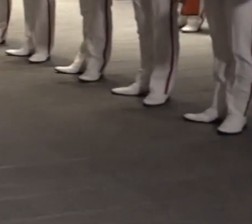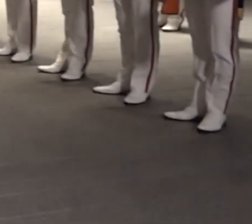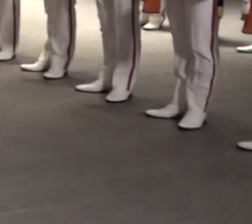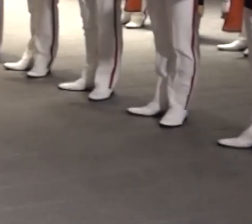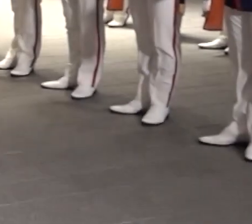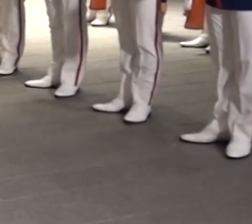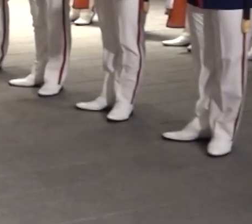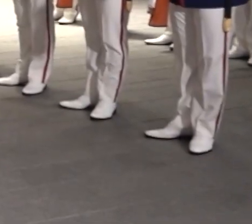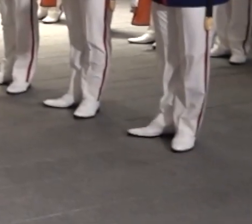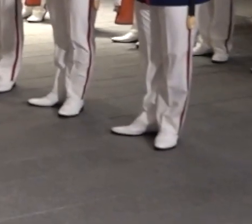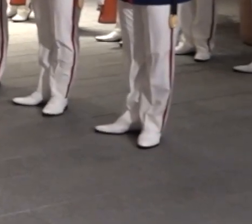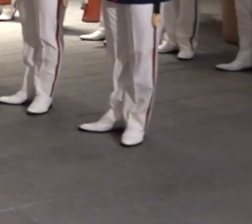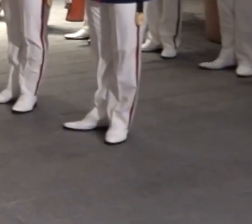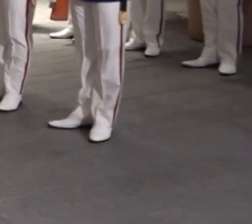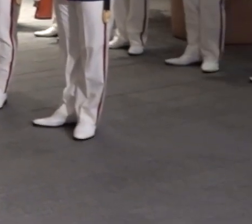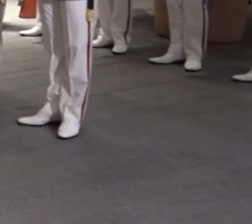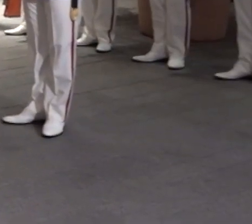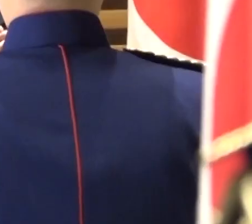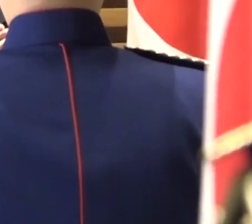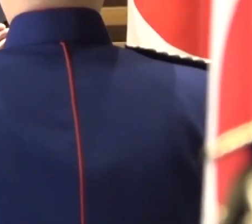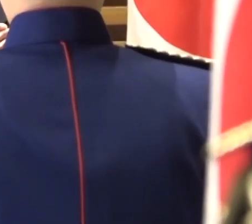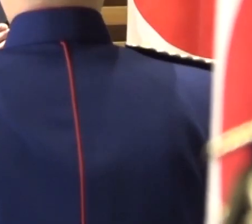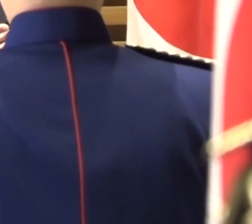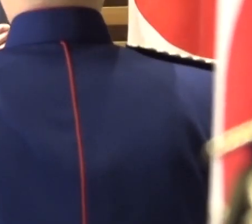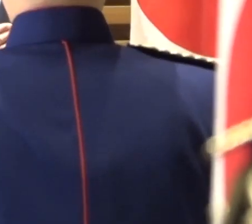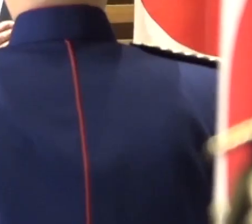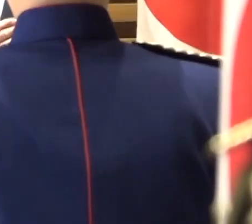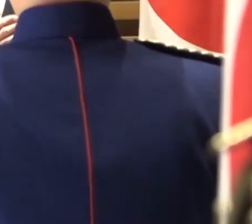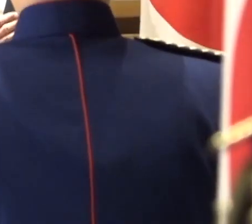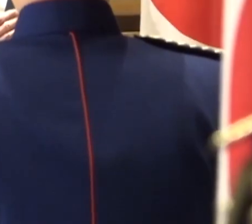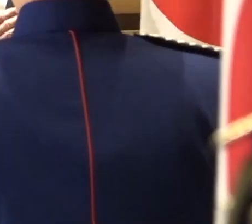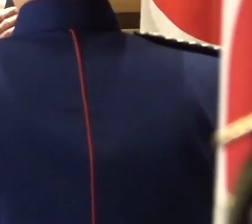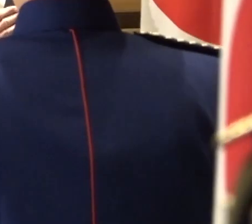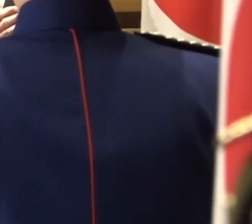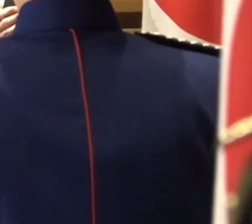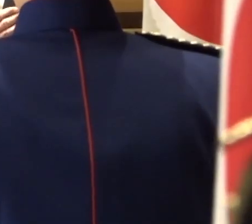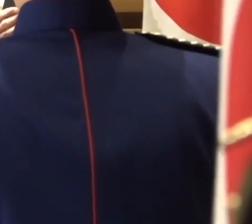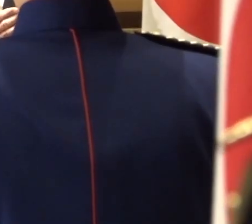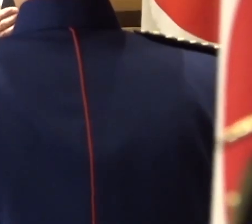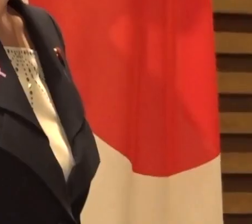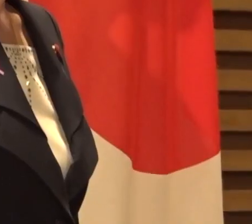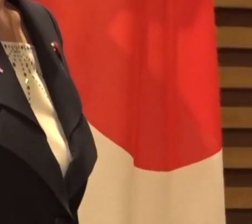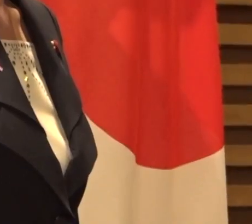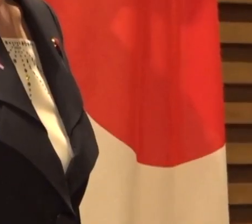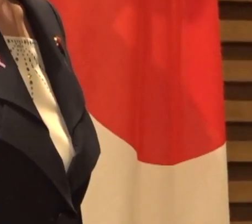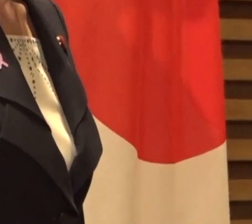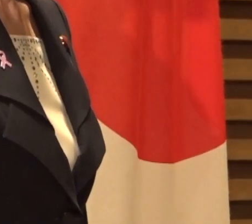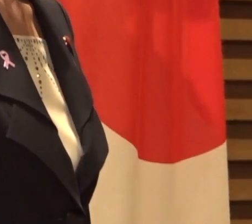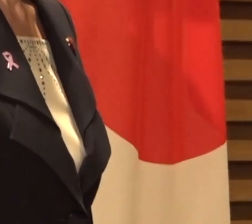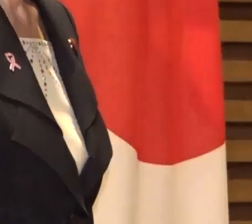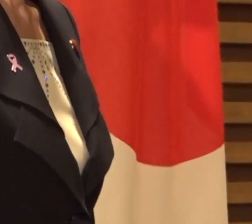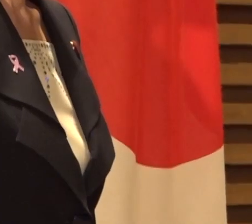topics discussed were disaster risk resilience program, enhancing economic relations, and the